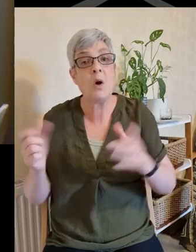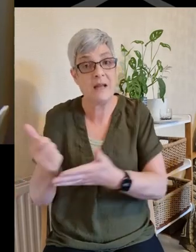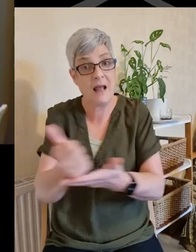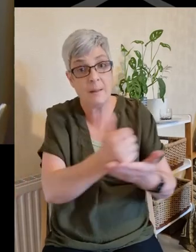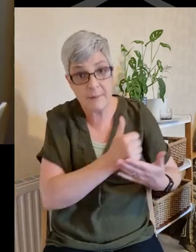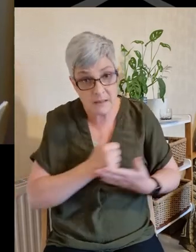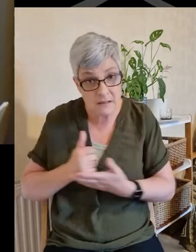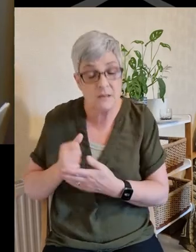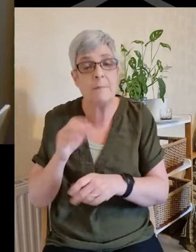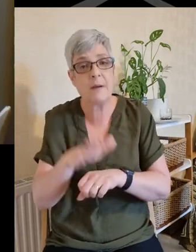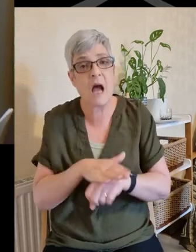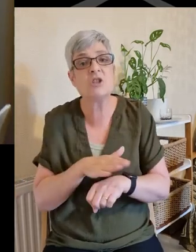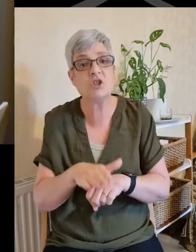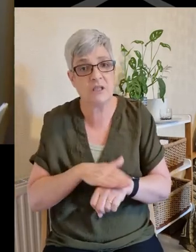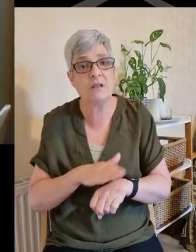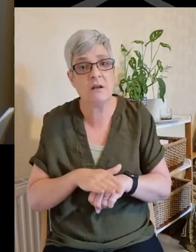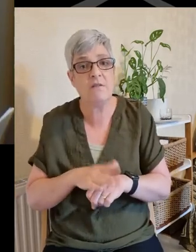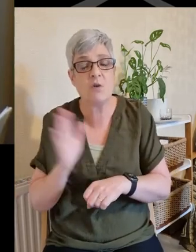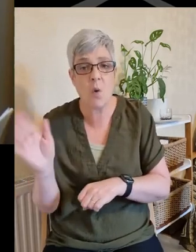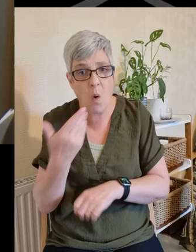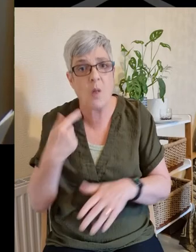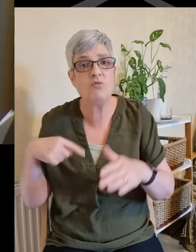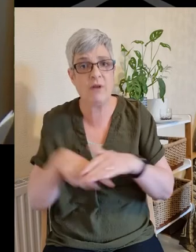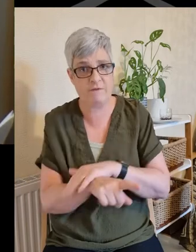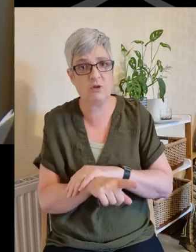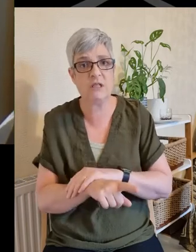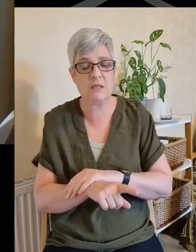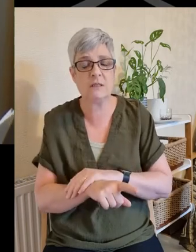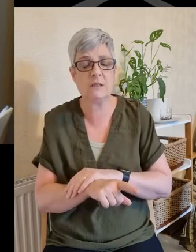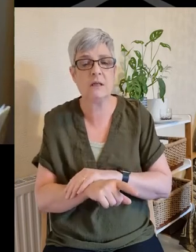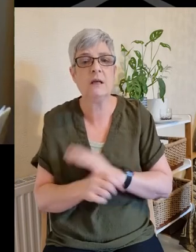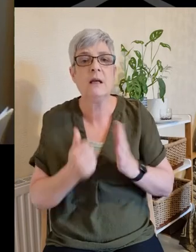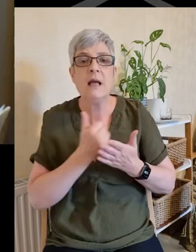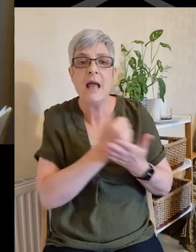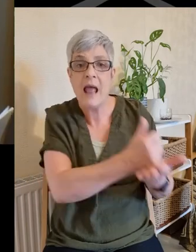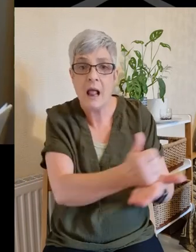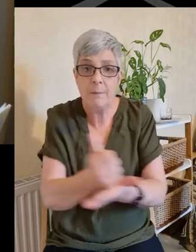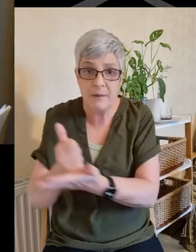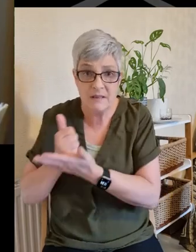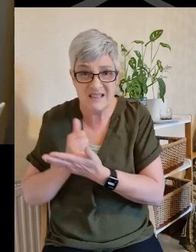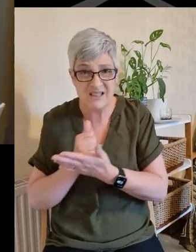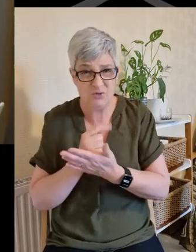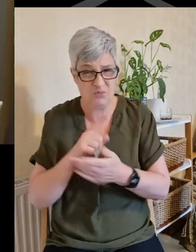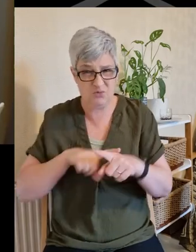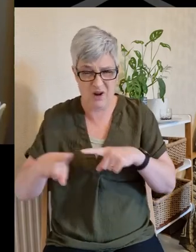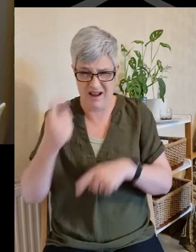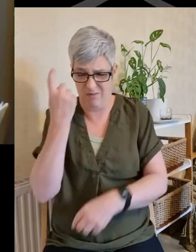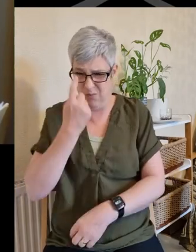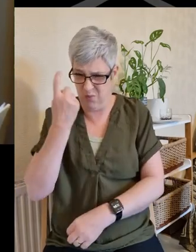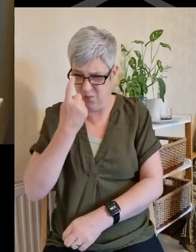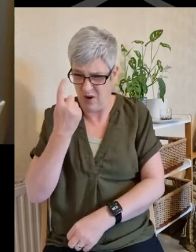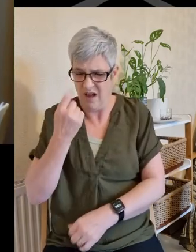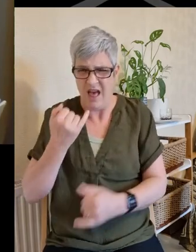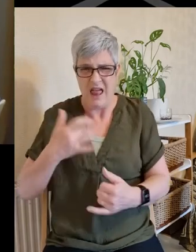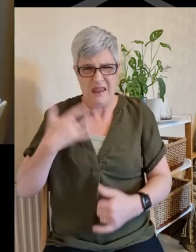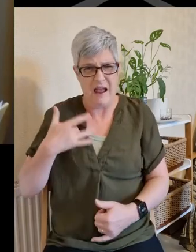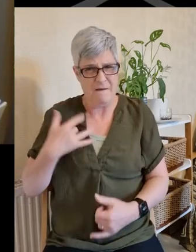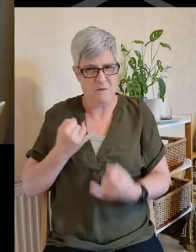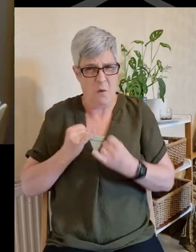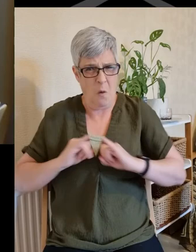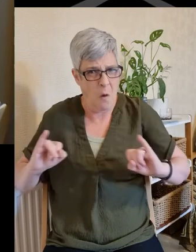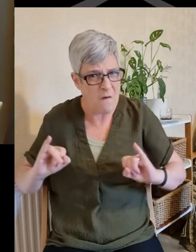to have compassion for all refugees. Help us to try and imagine how bad life must be that would